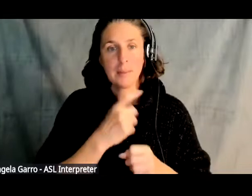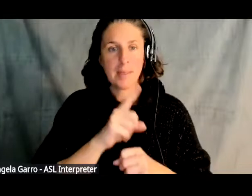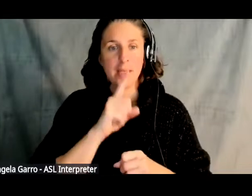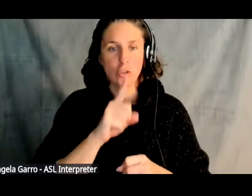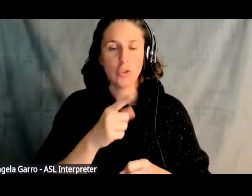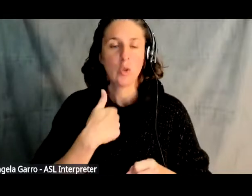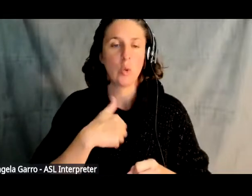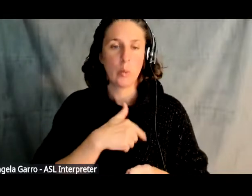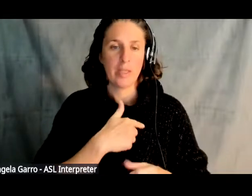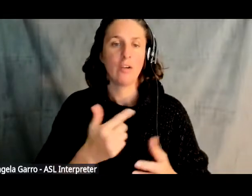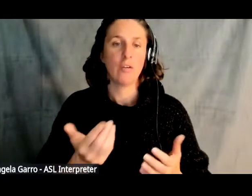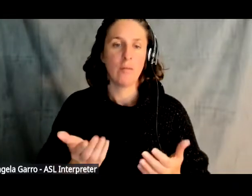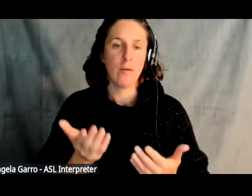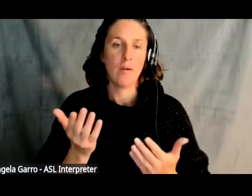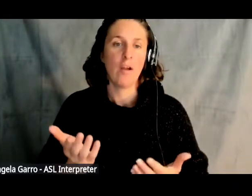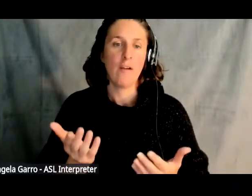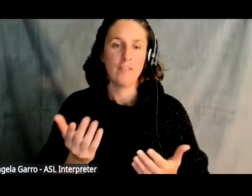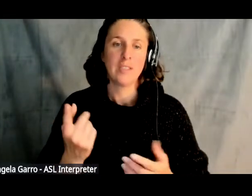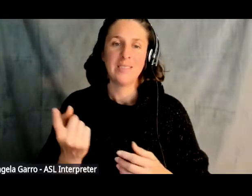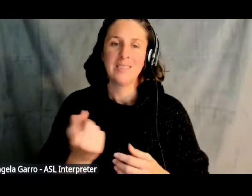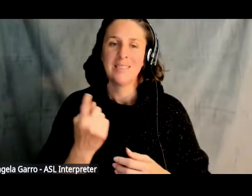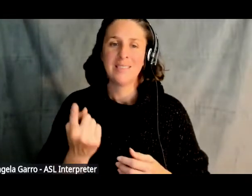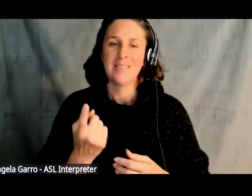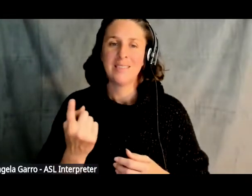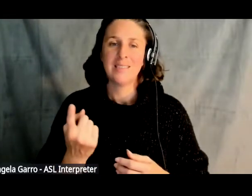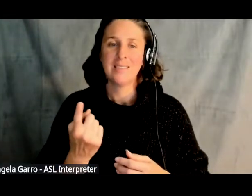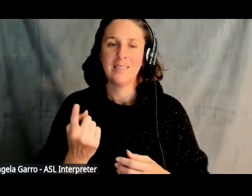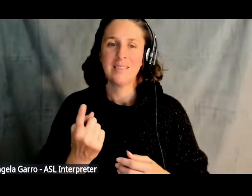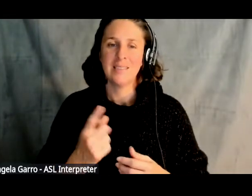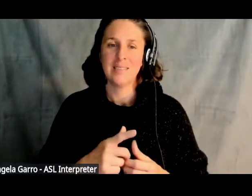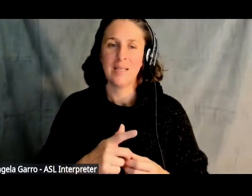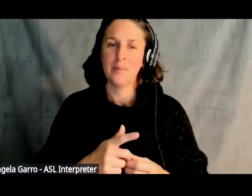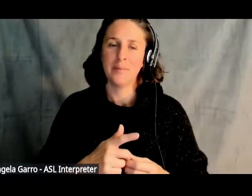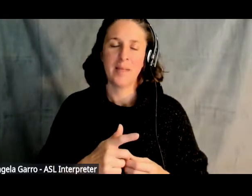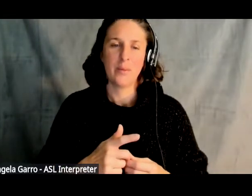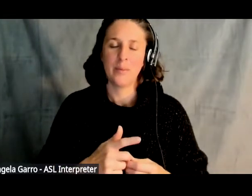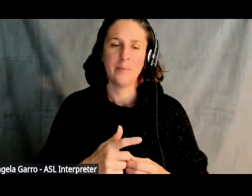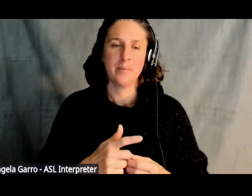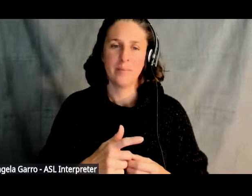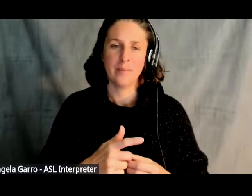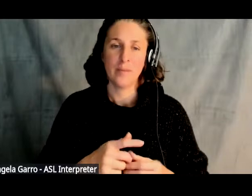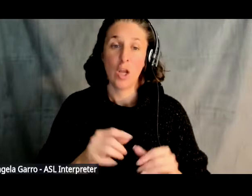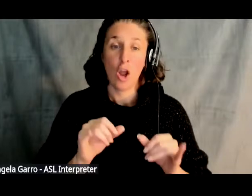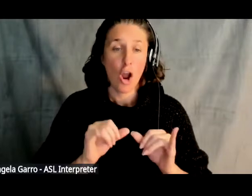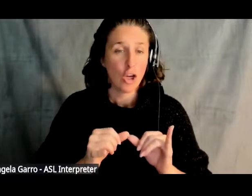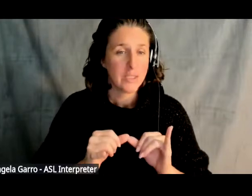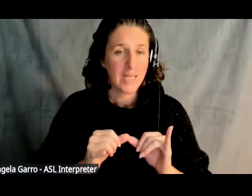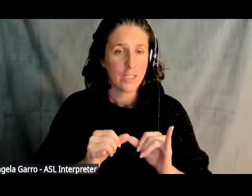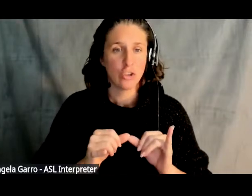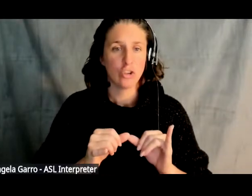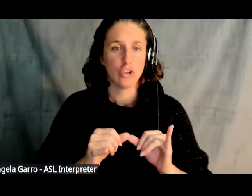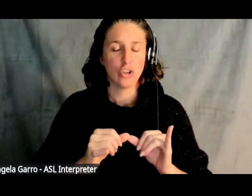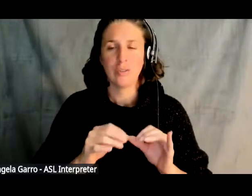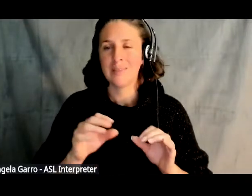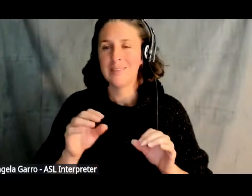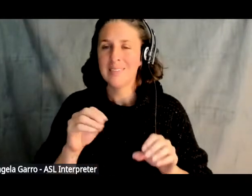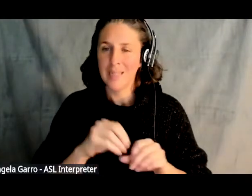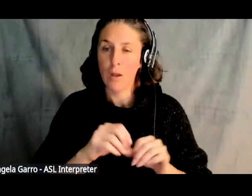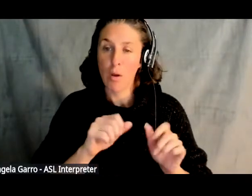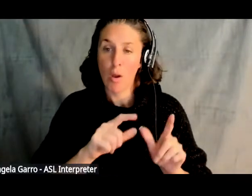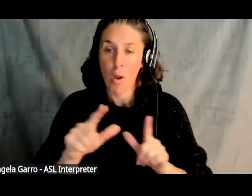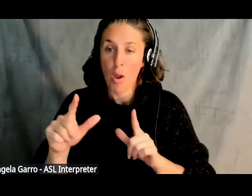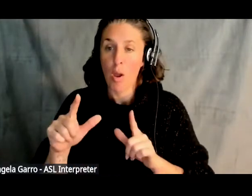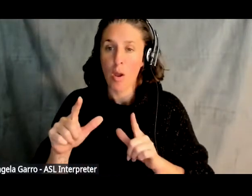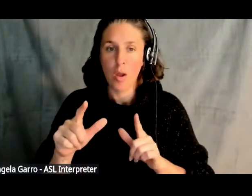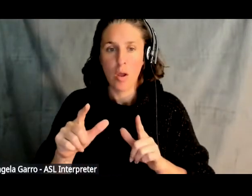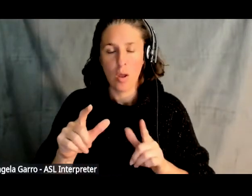offering something like, I don't know, architecture or something at all school sites. I actually met the architecture